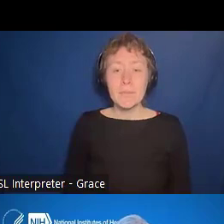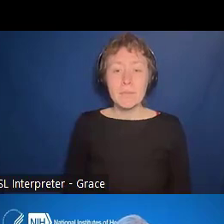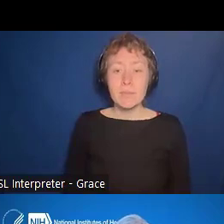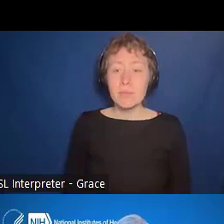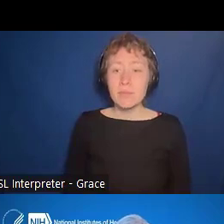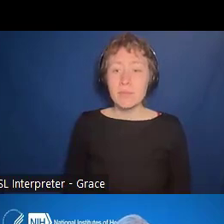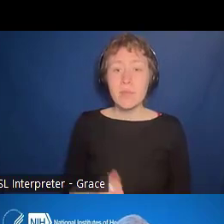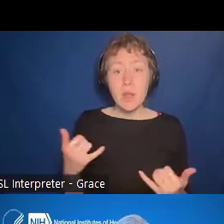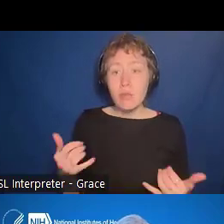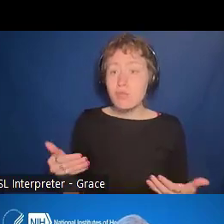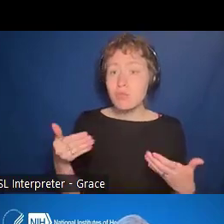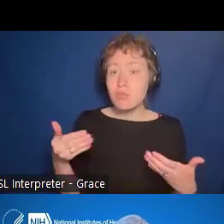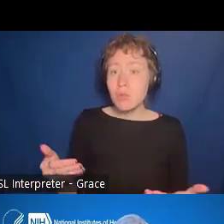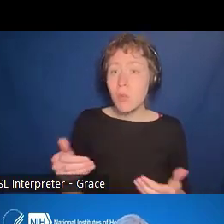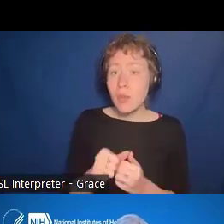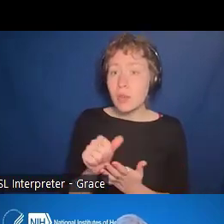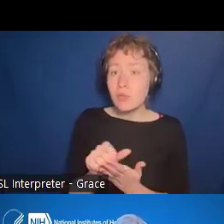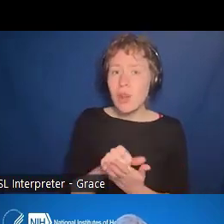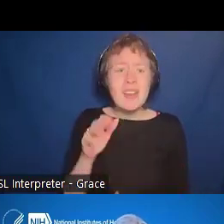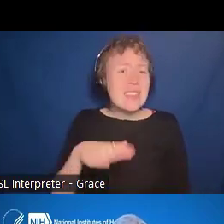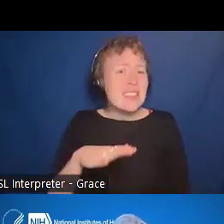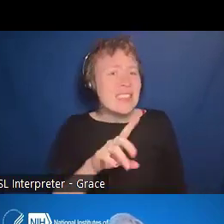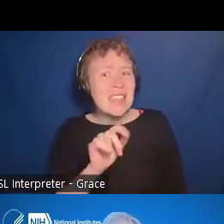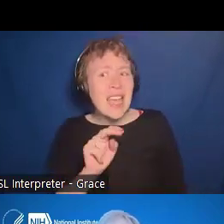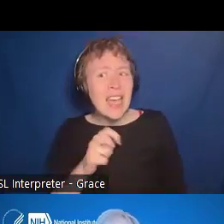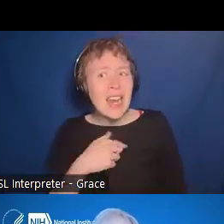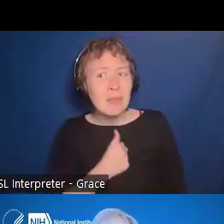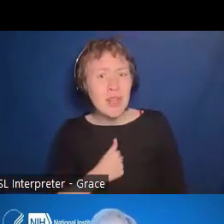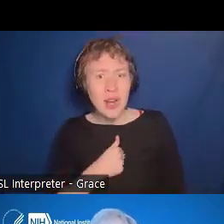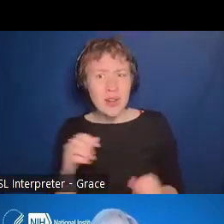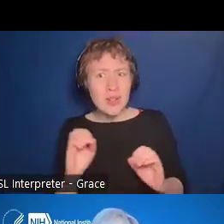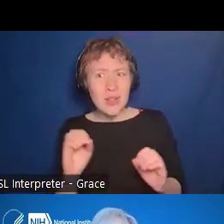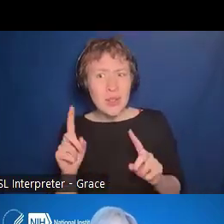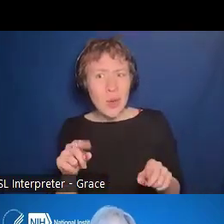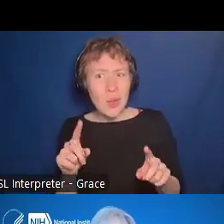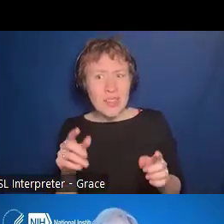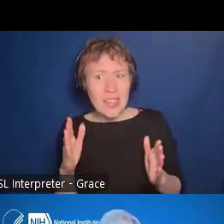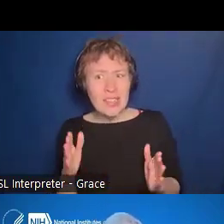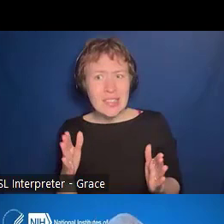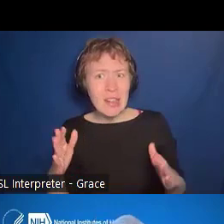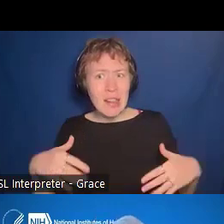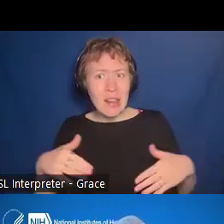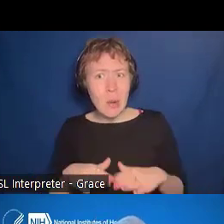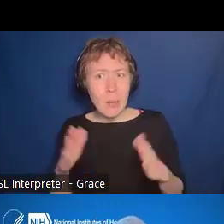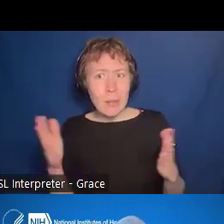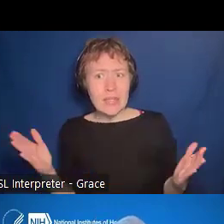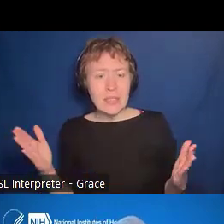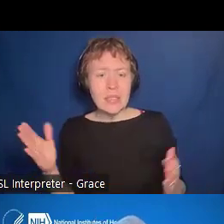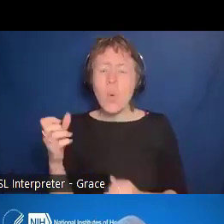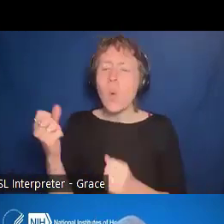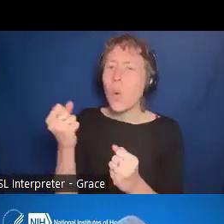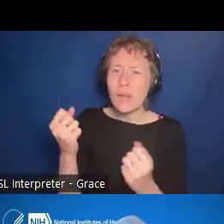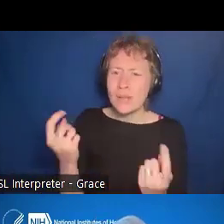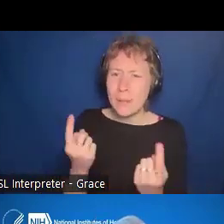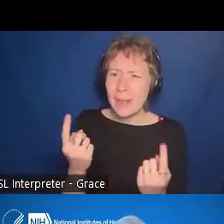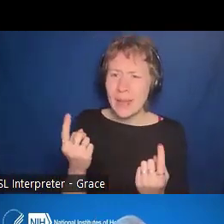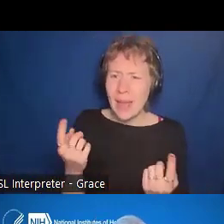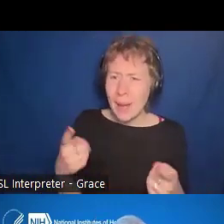to the agenda. Megan, I'm sorry. Megan, there's no attendees. We haven't opened this. Hold on a second. Something happened. Hold